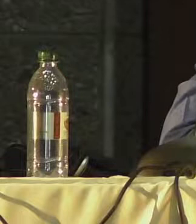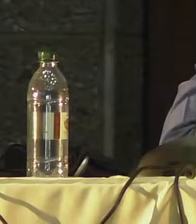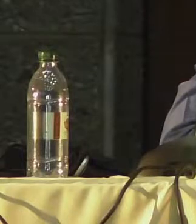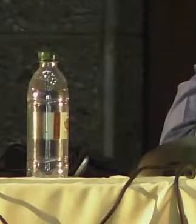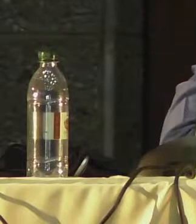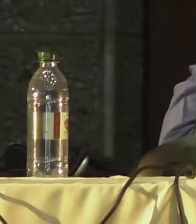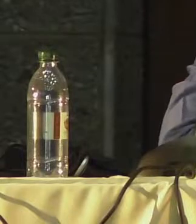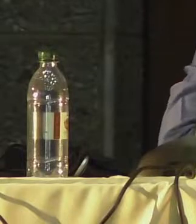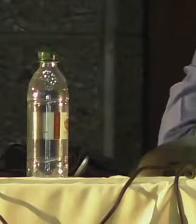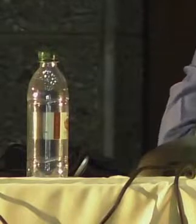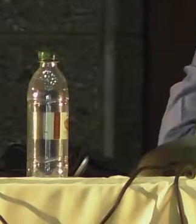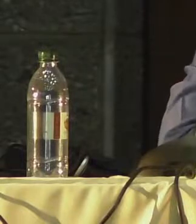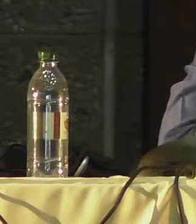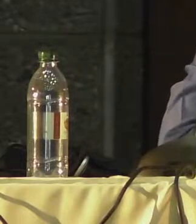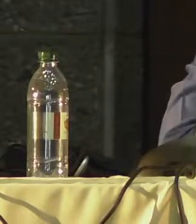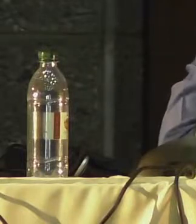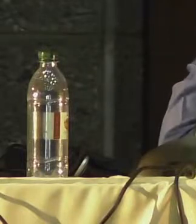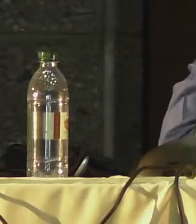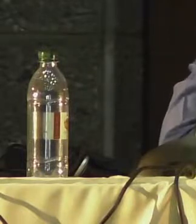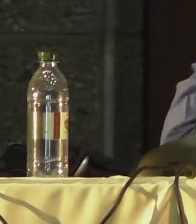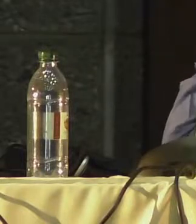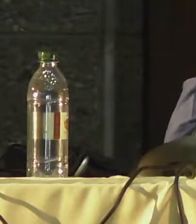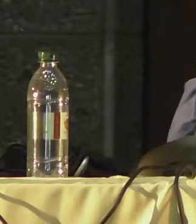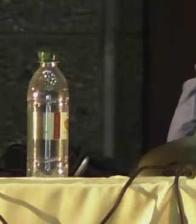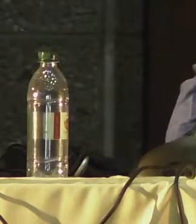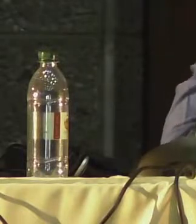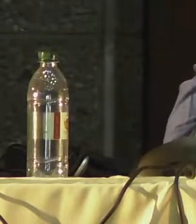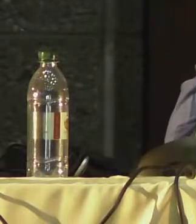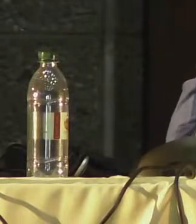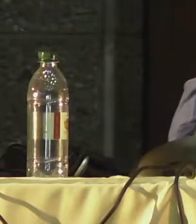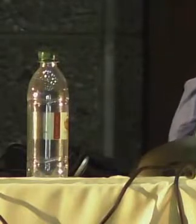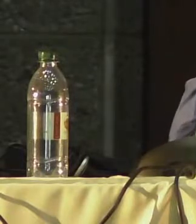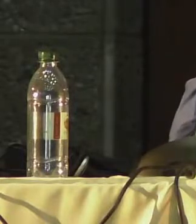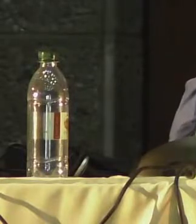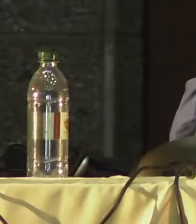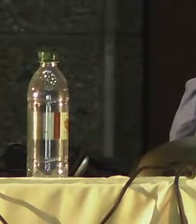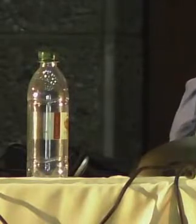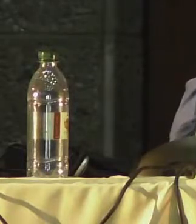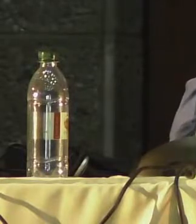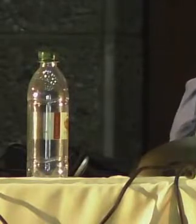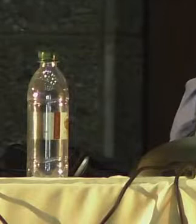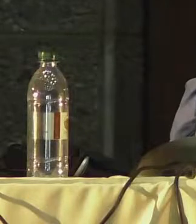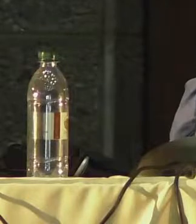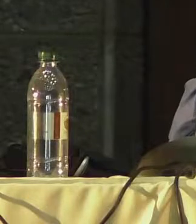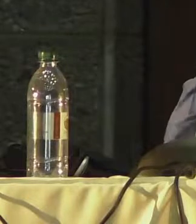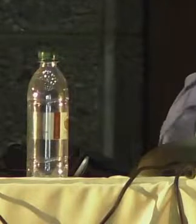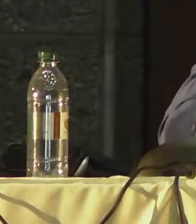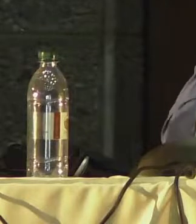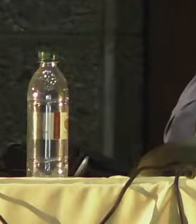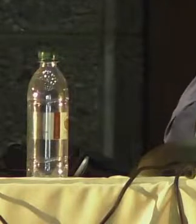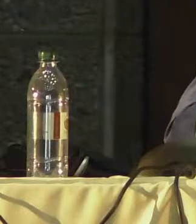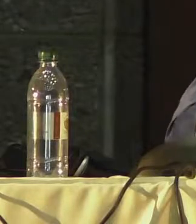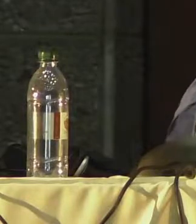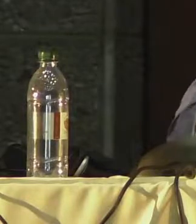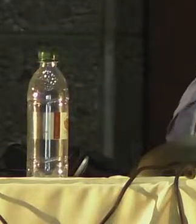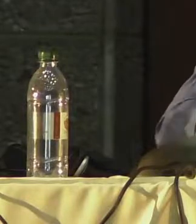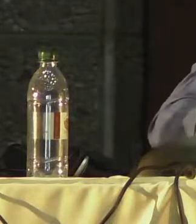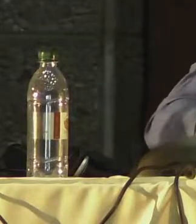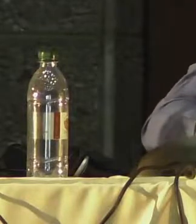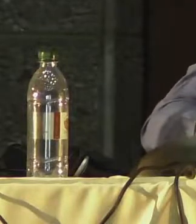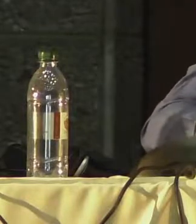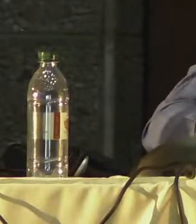infrastructure projects. We have also raised a concern with regards to the increasing patronage guarantee